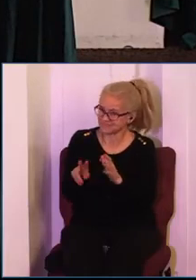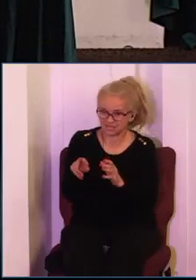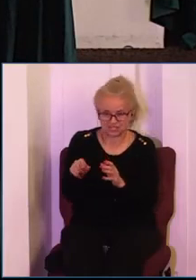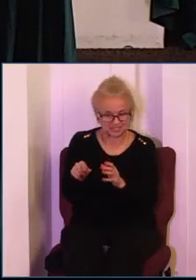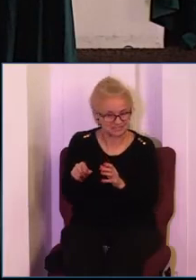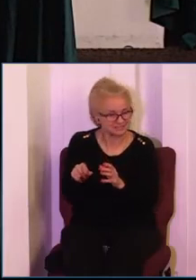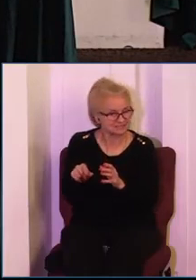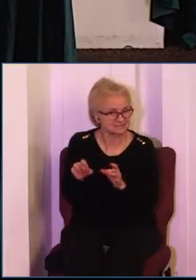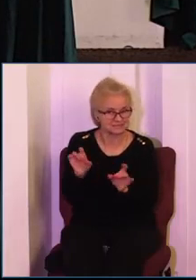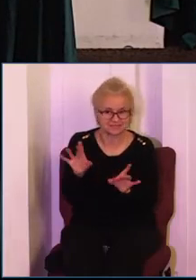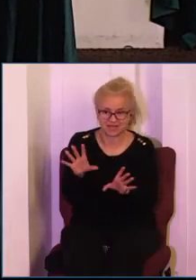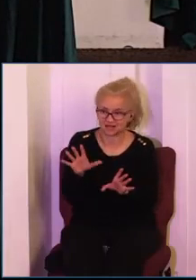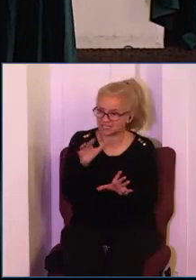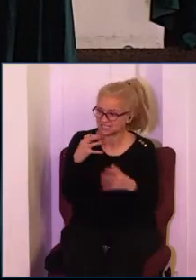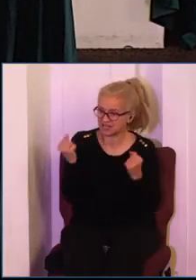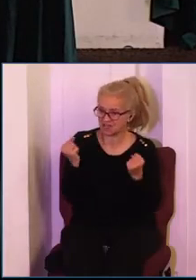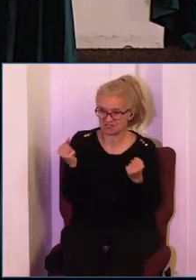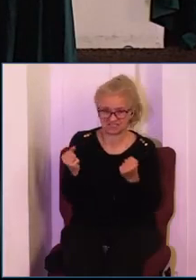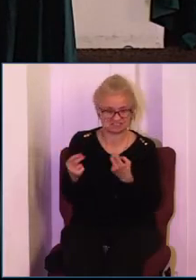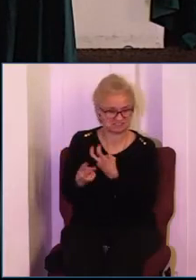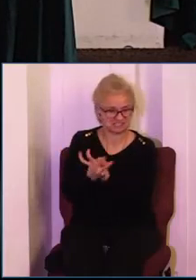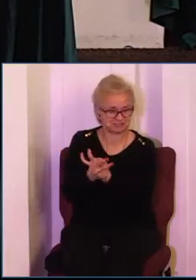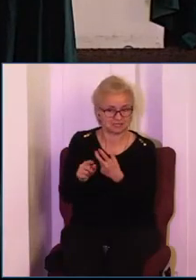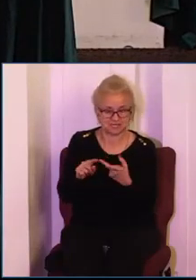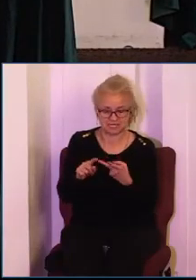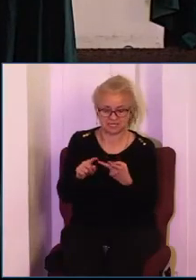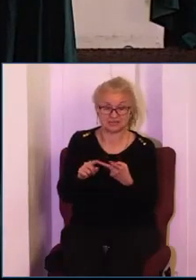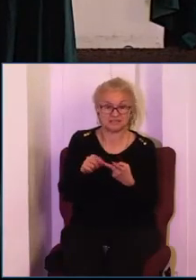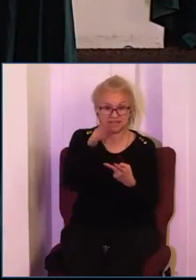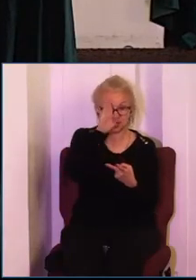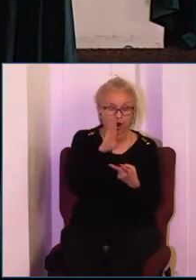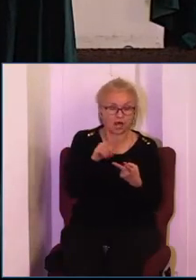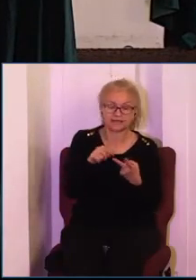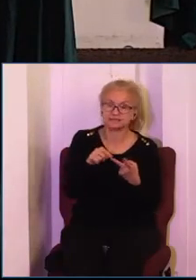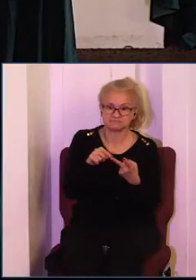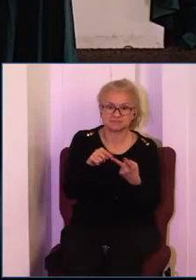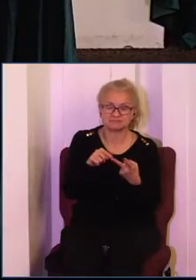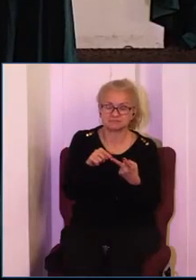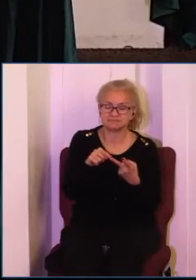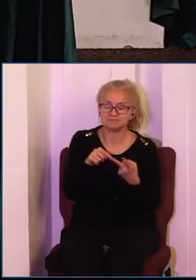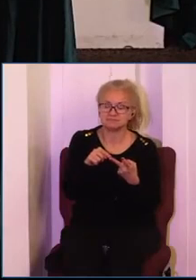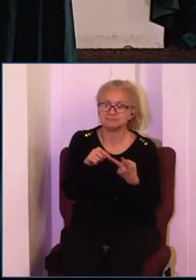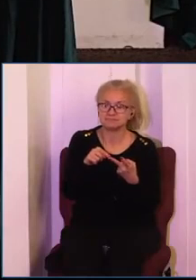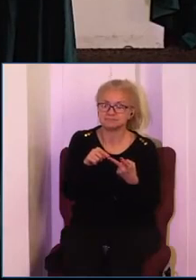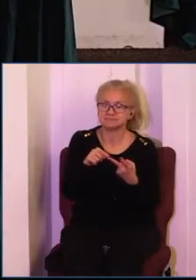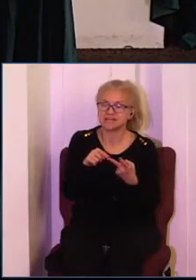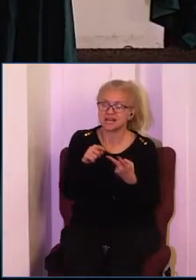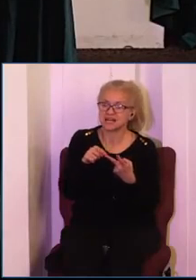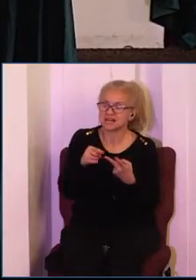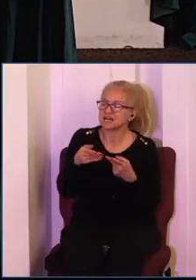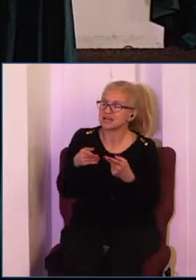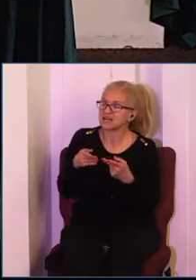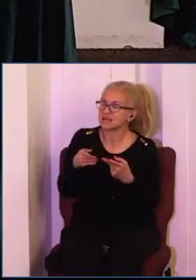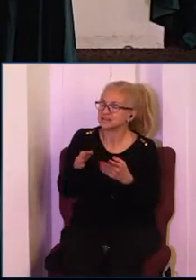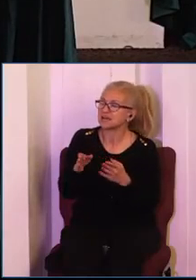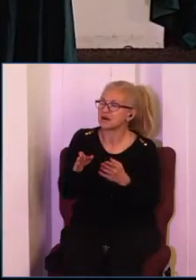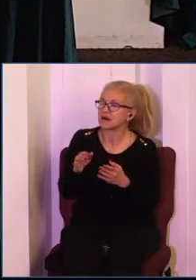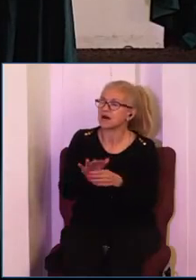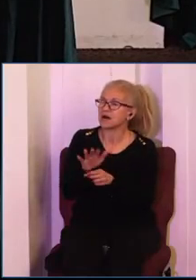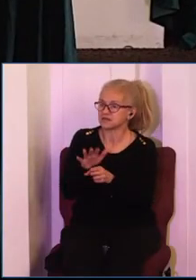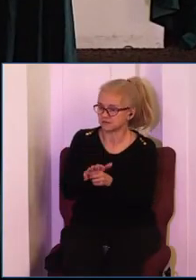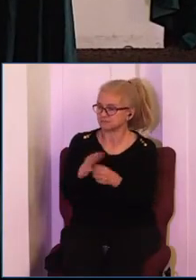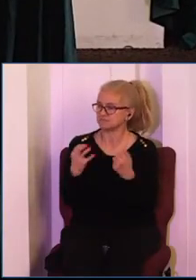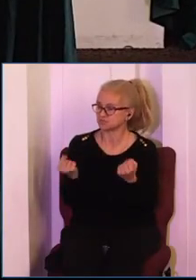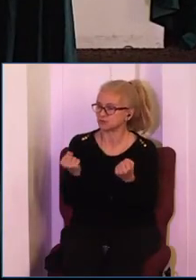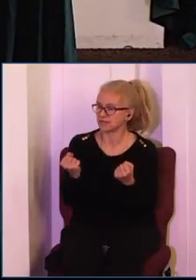fixed, that God, they choose to just love each other enough to let each other go so that they don't